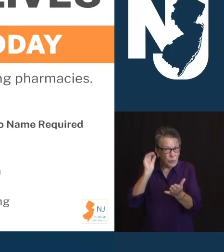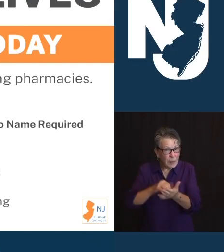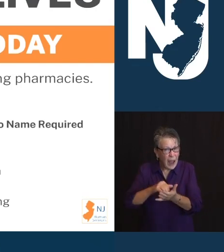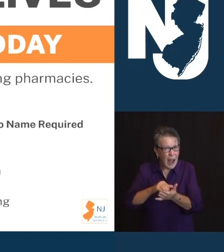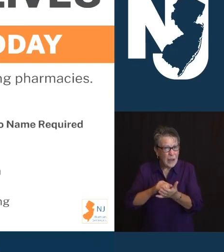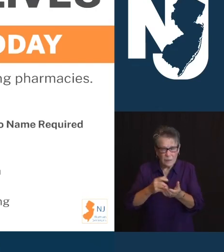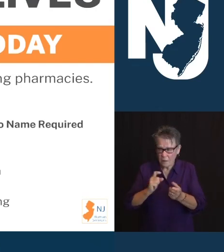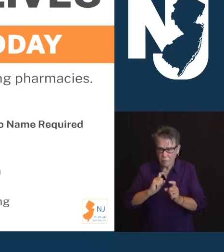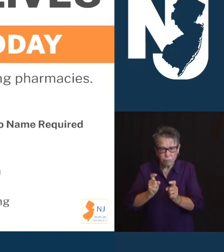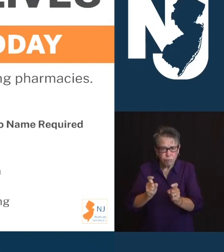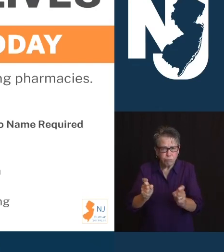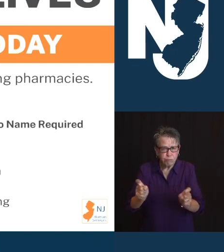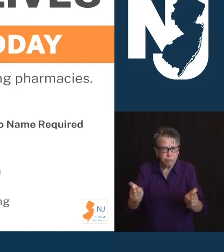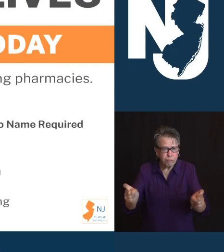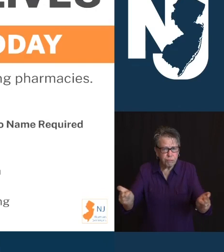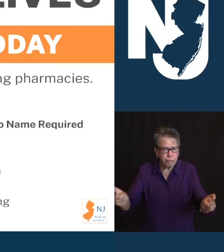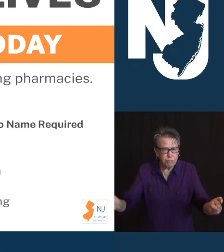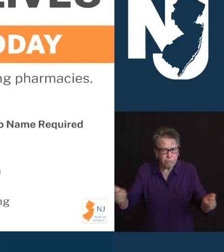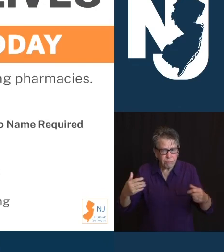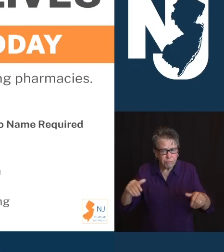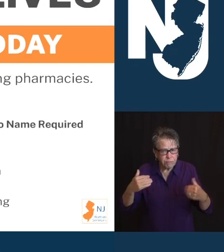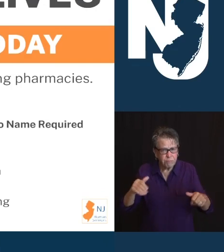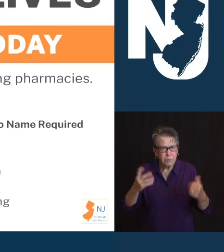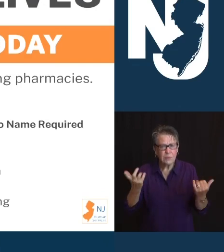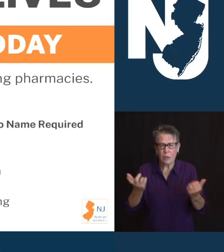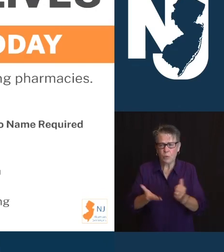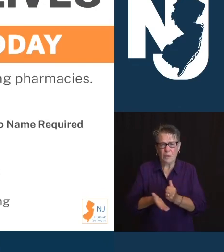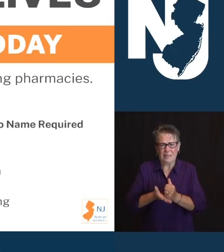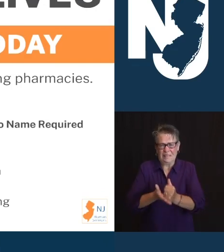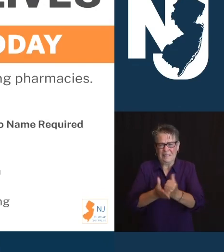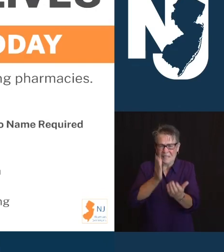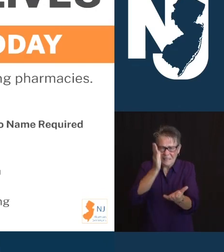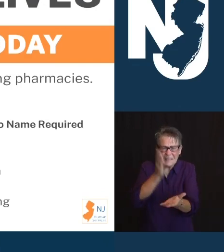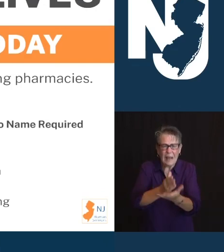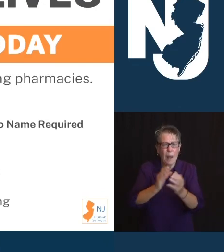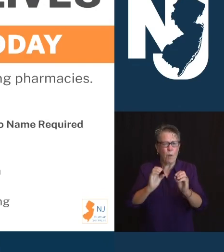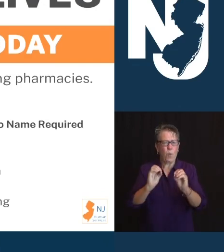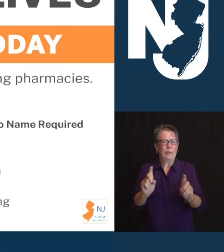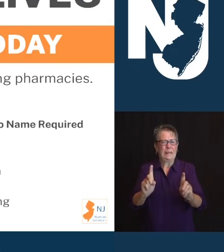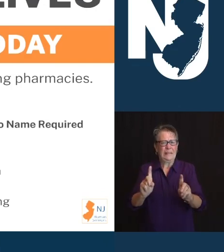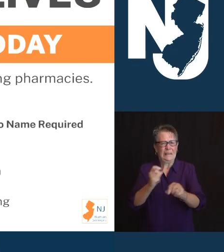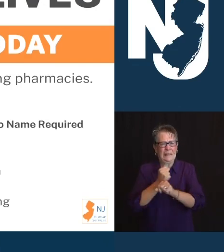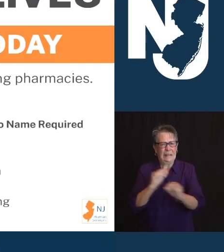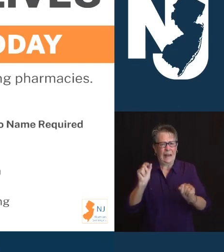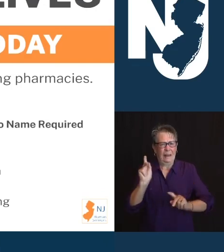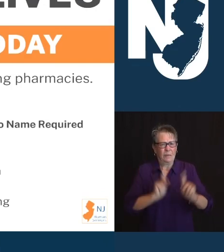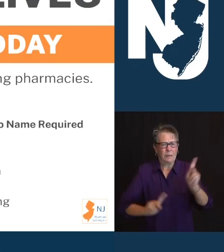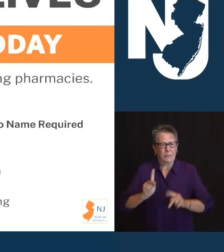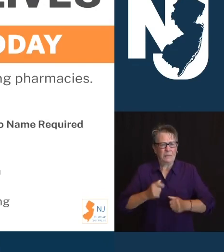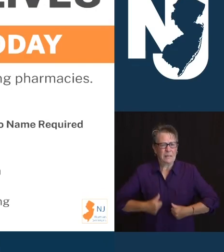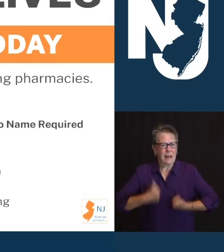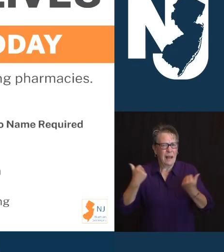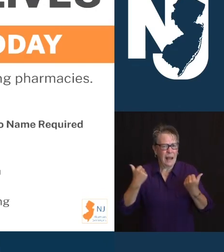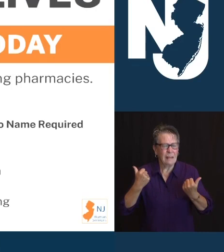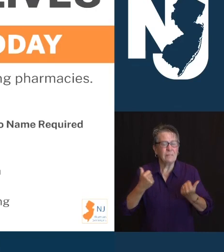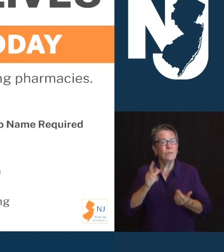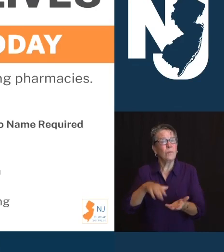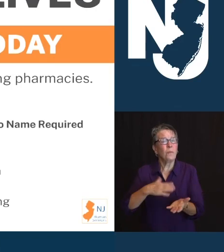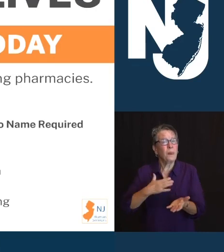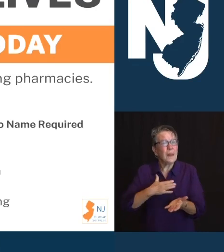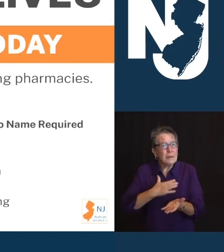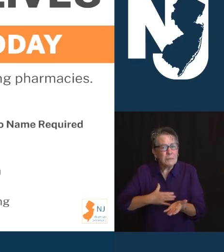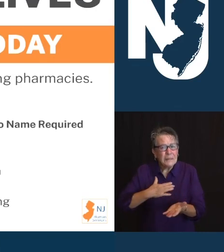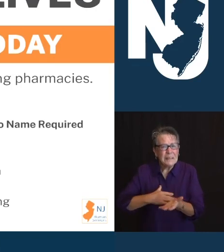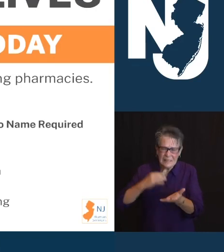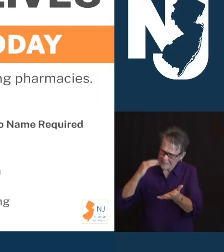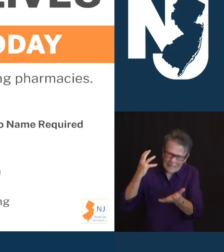epidemic. I urge everyone to get your free Narcan this year so you too can help us save lives and